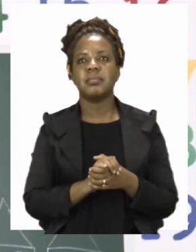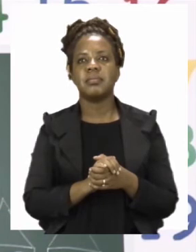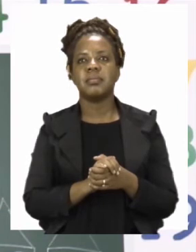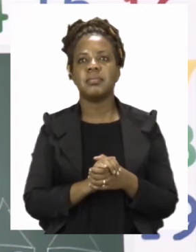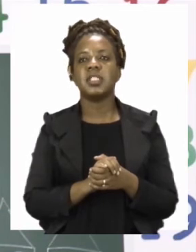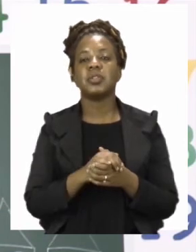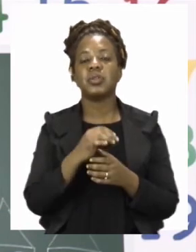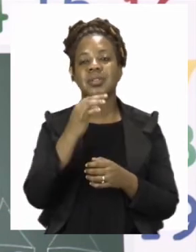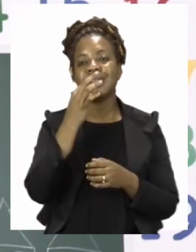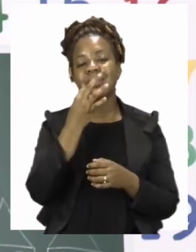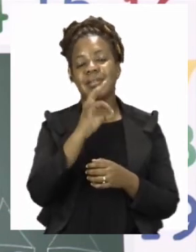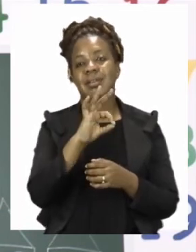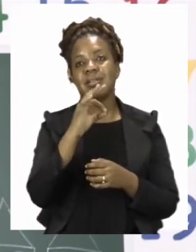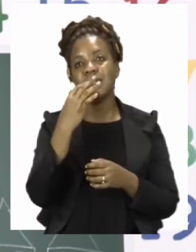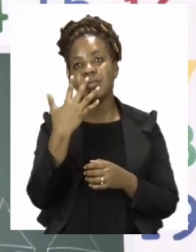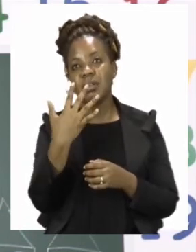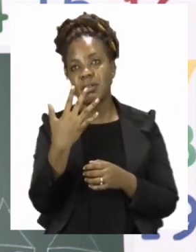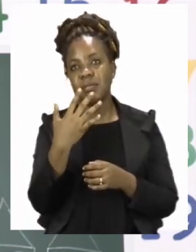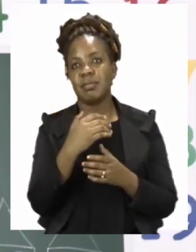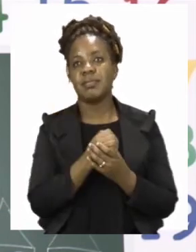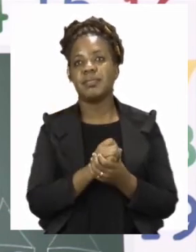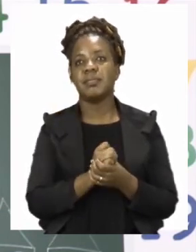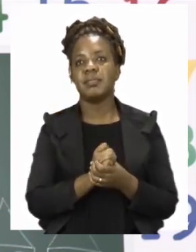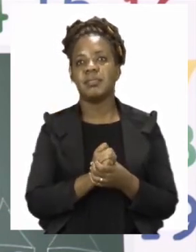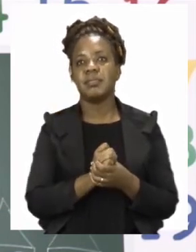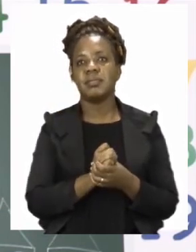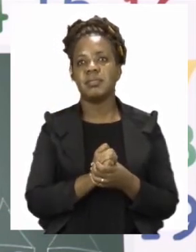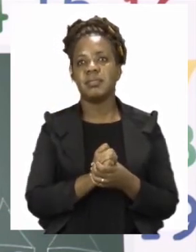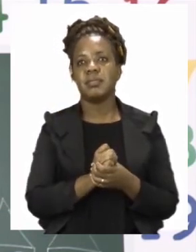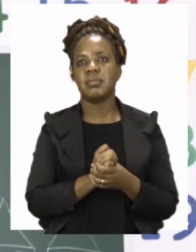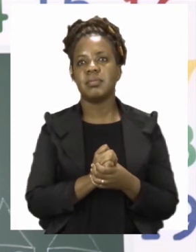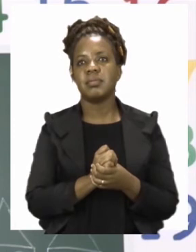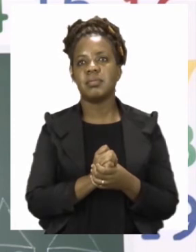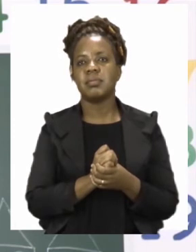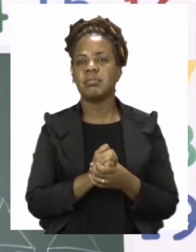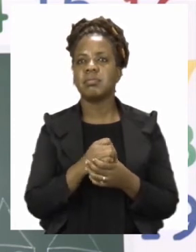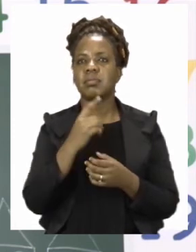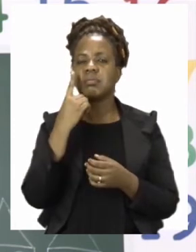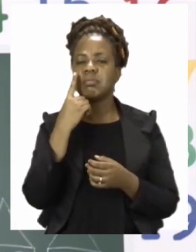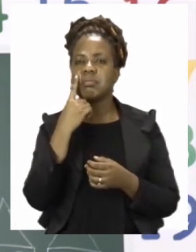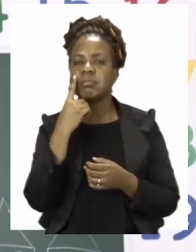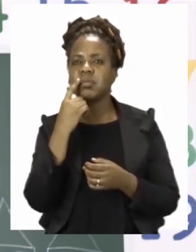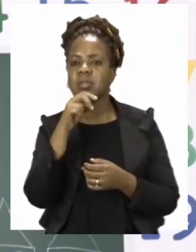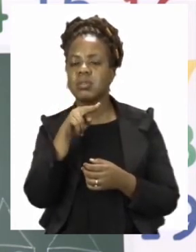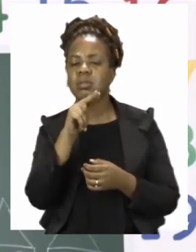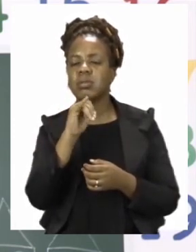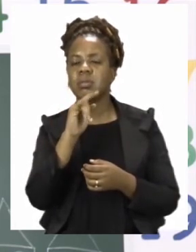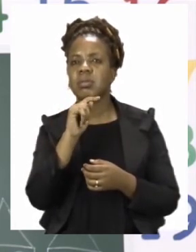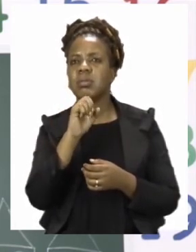go backwards to 40. So if we round off 44 to